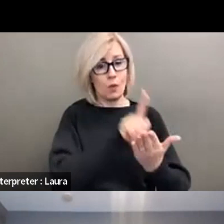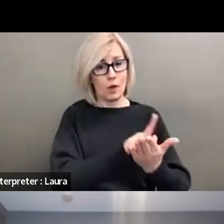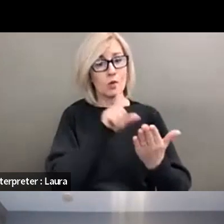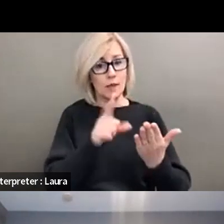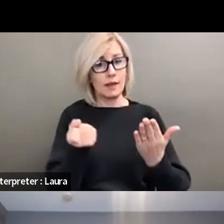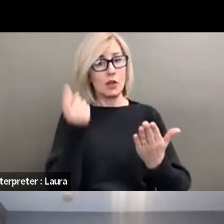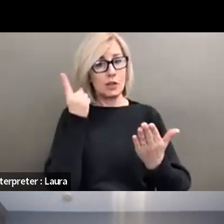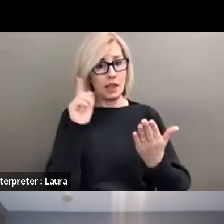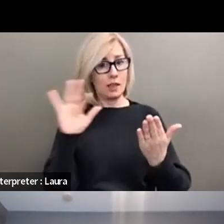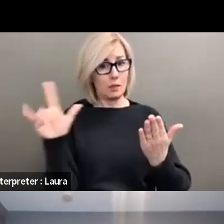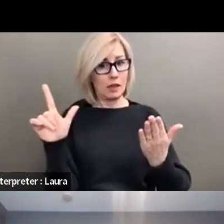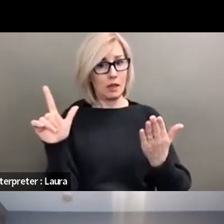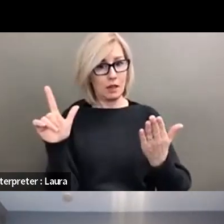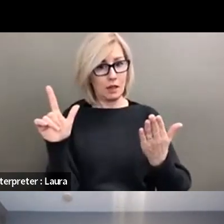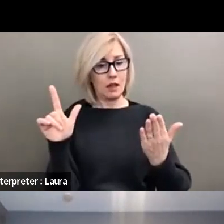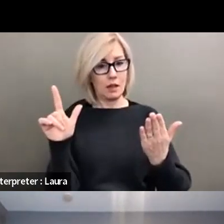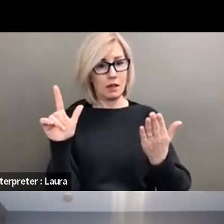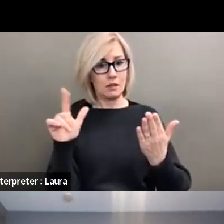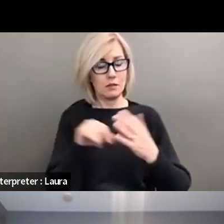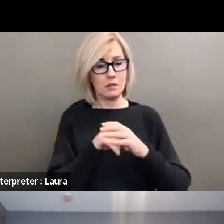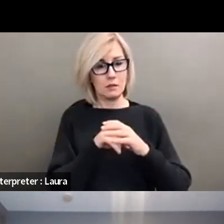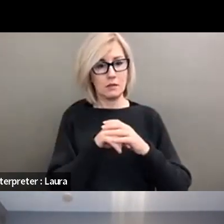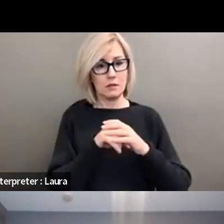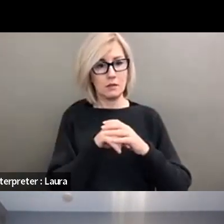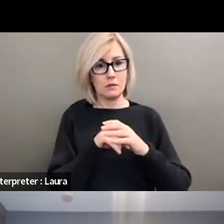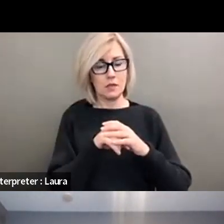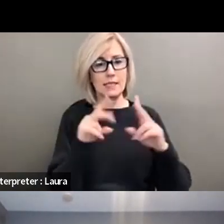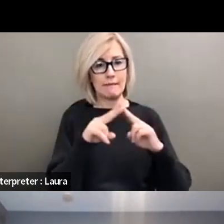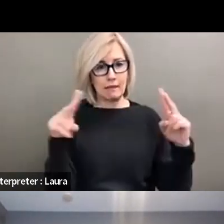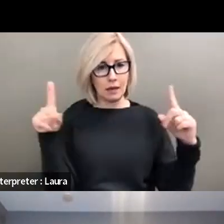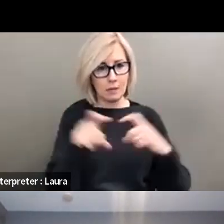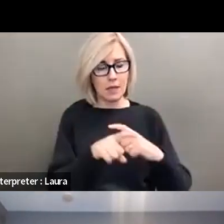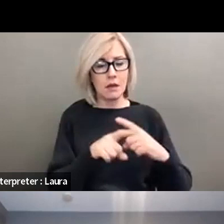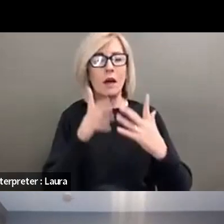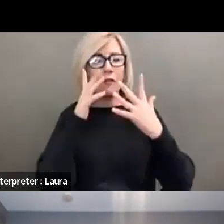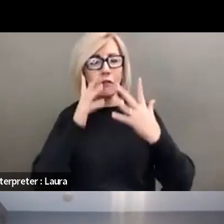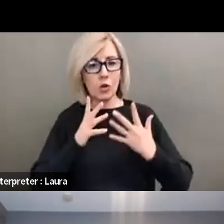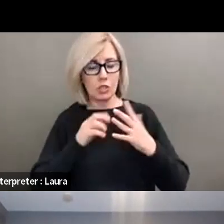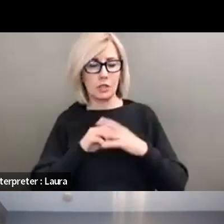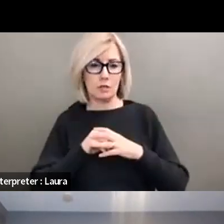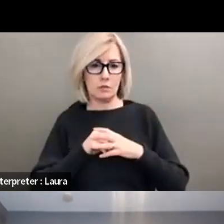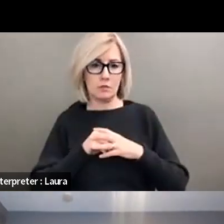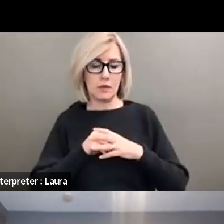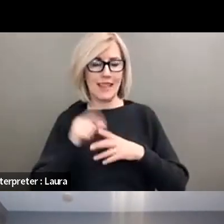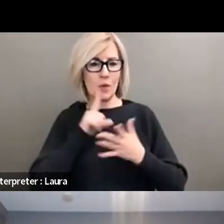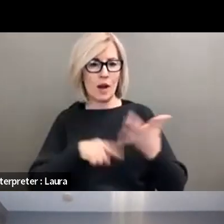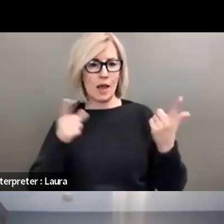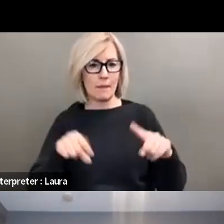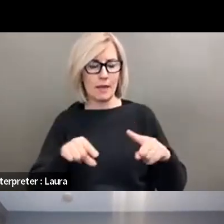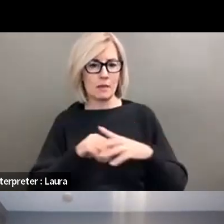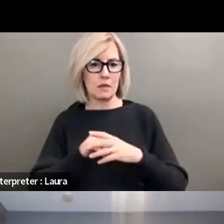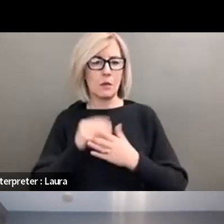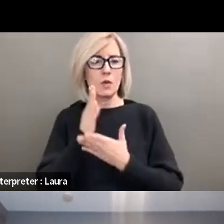bill. But it's complicated. Unfortunately, I think what happened is there were